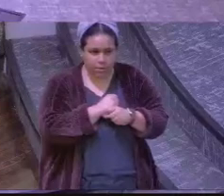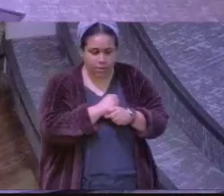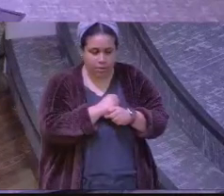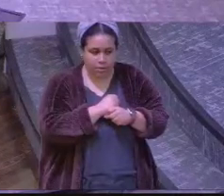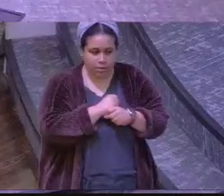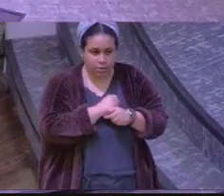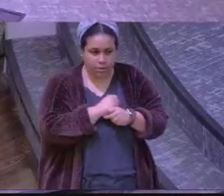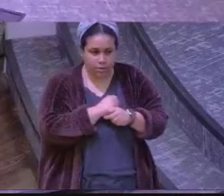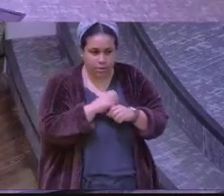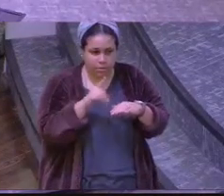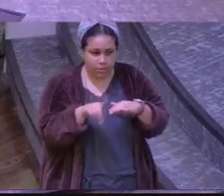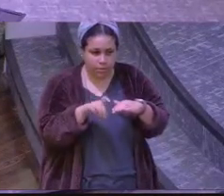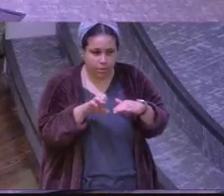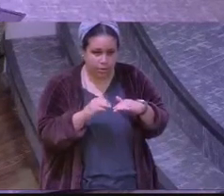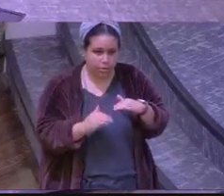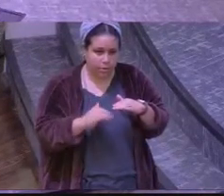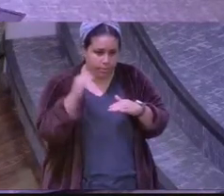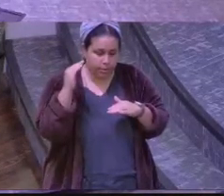times throughout the year.